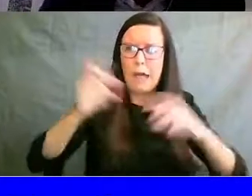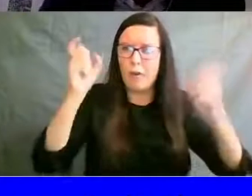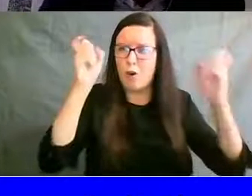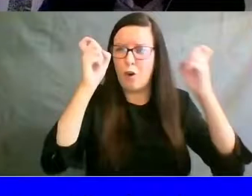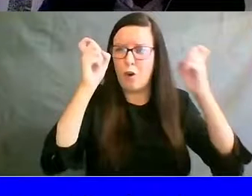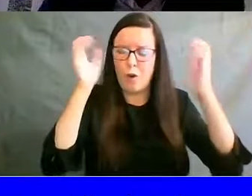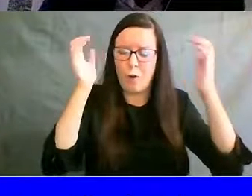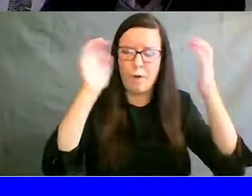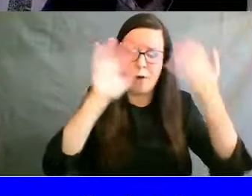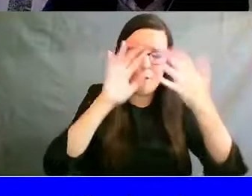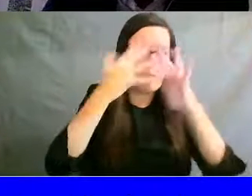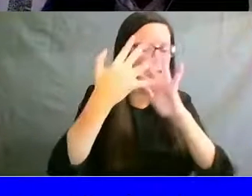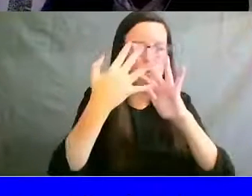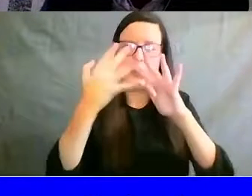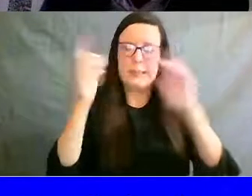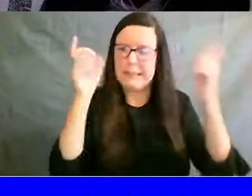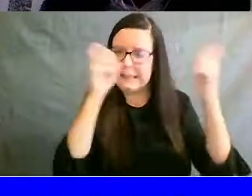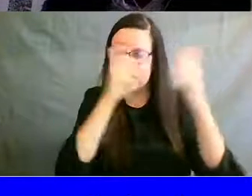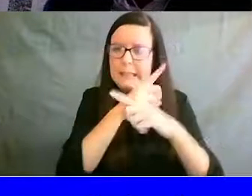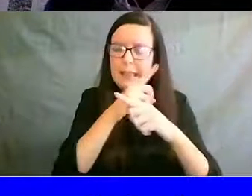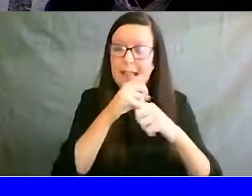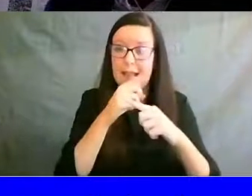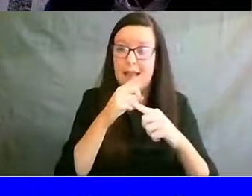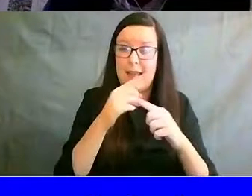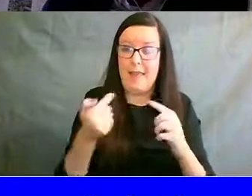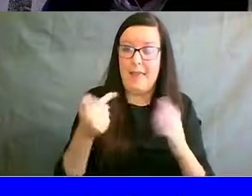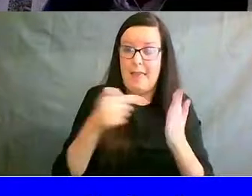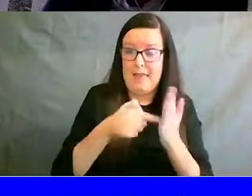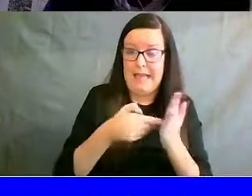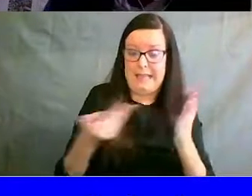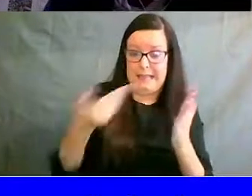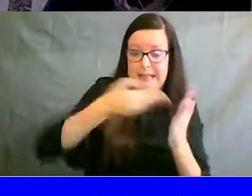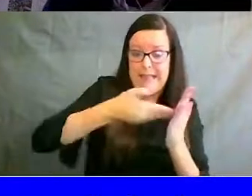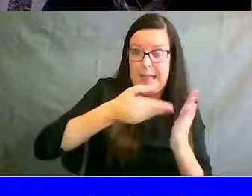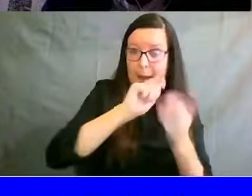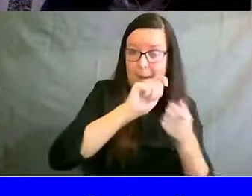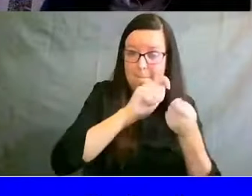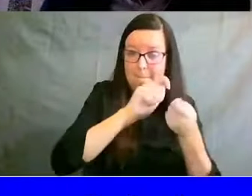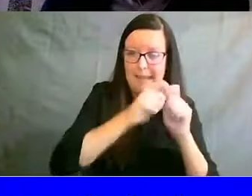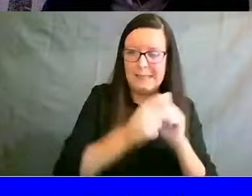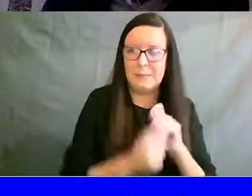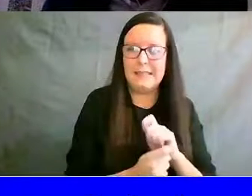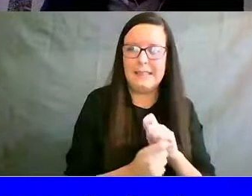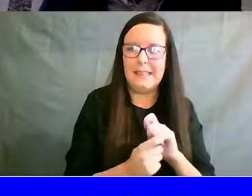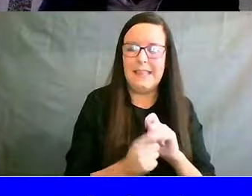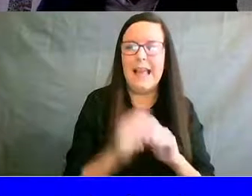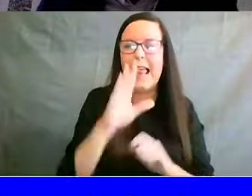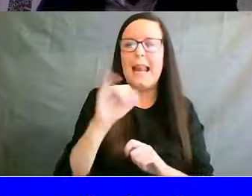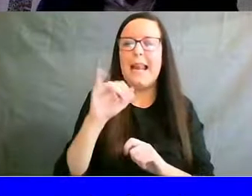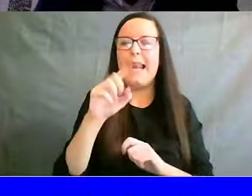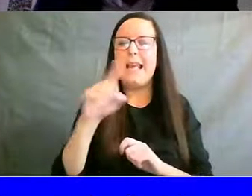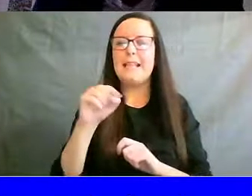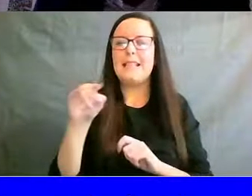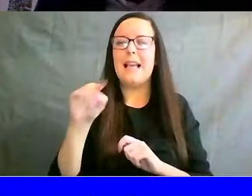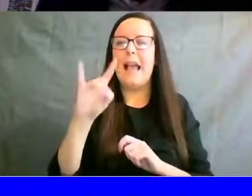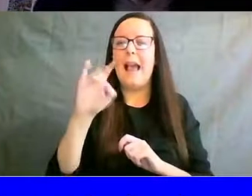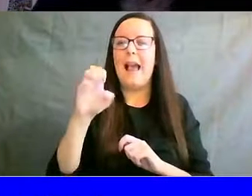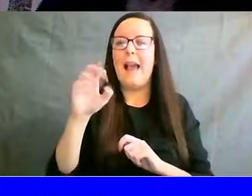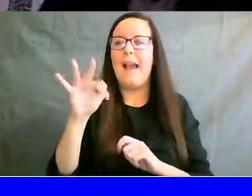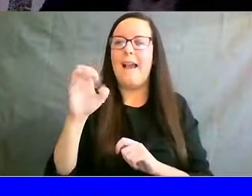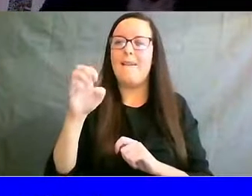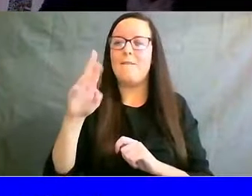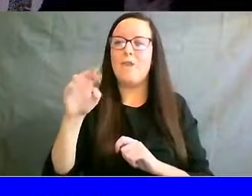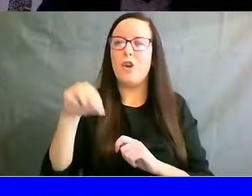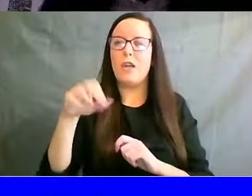these amendments have been described by Liz Heffernan as creating a legal labyrinth. And the confusion obviously brings with it certain